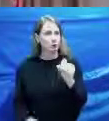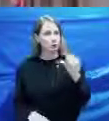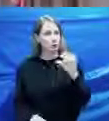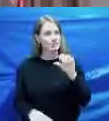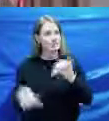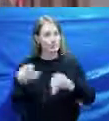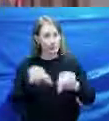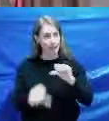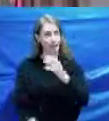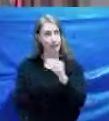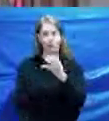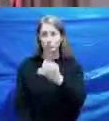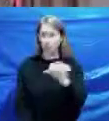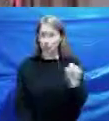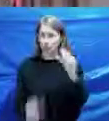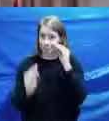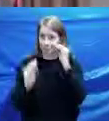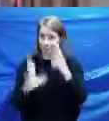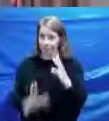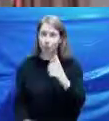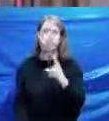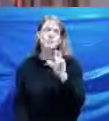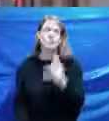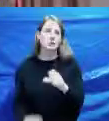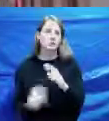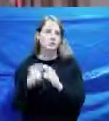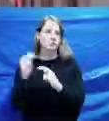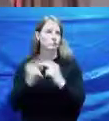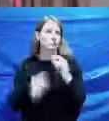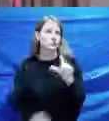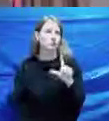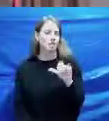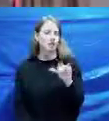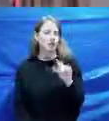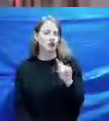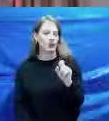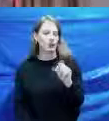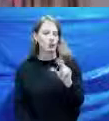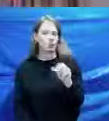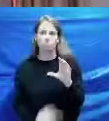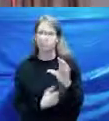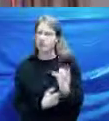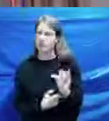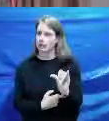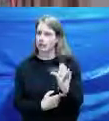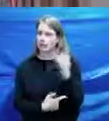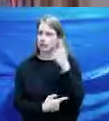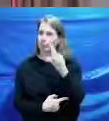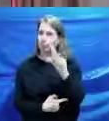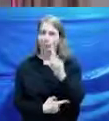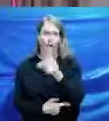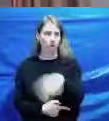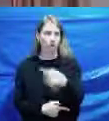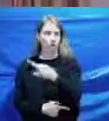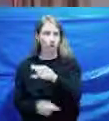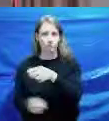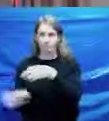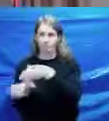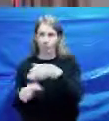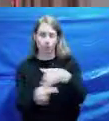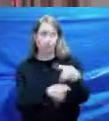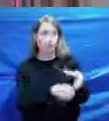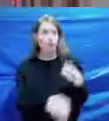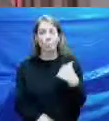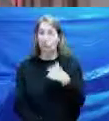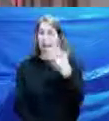building literacy in those disciplines. We all know what it means to be a scientist, what it means to be a historian, is that we in fact